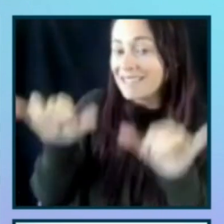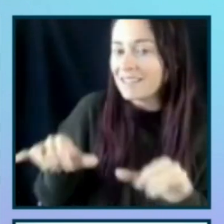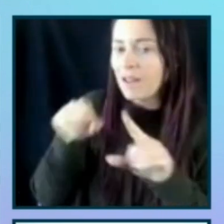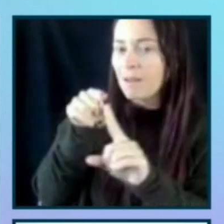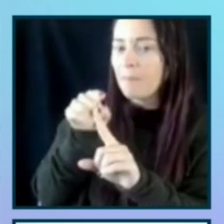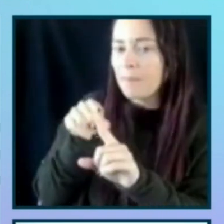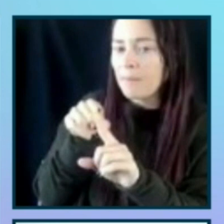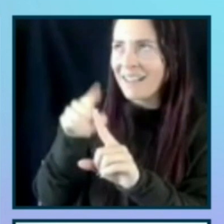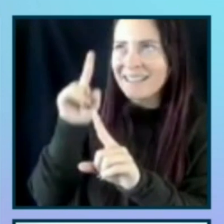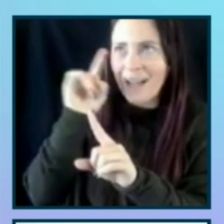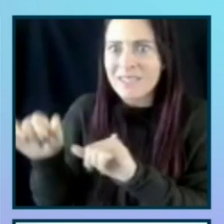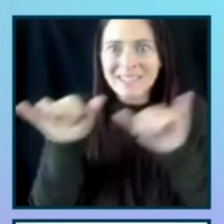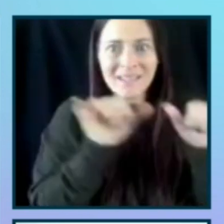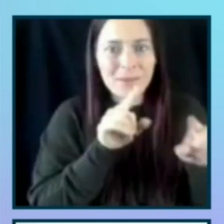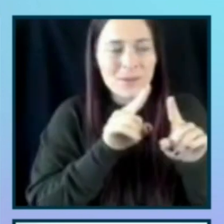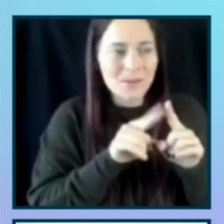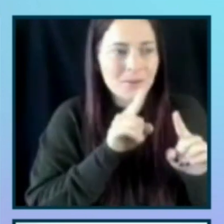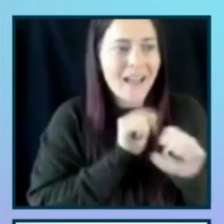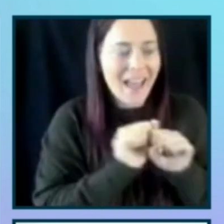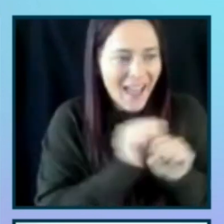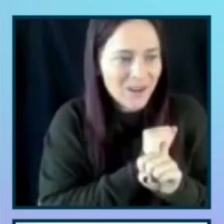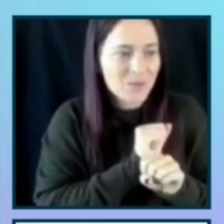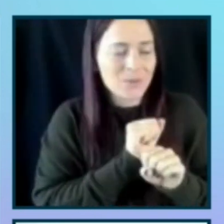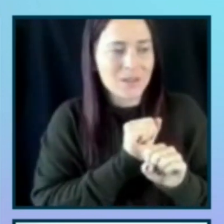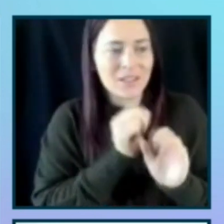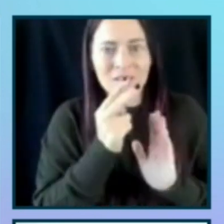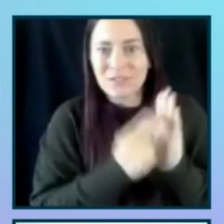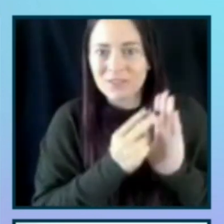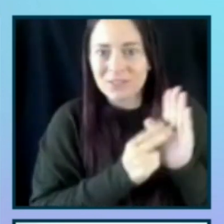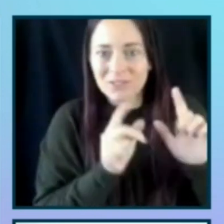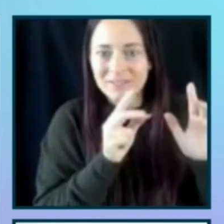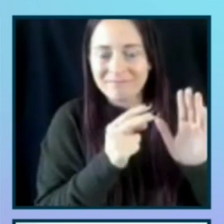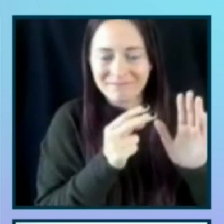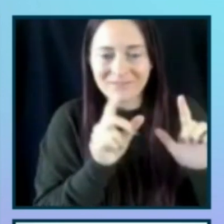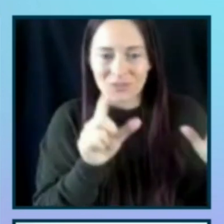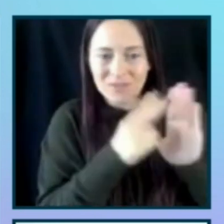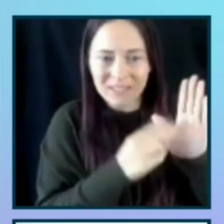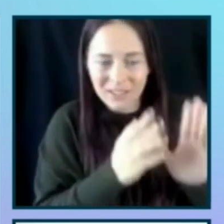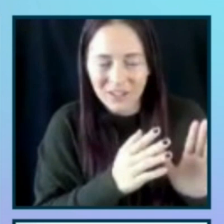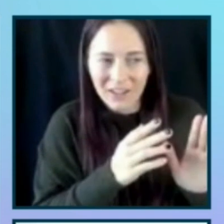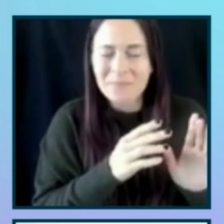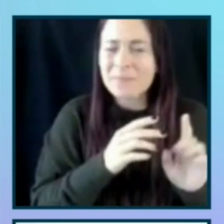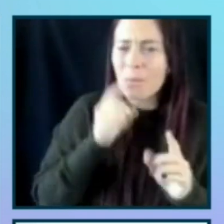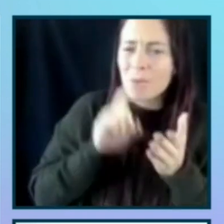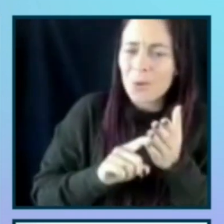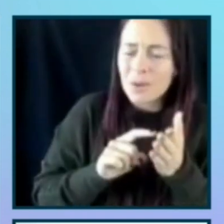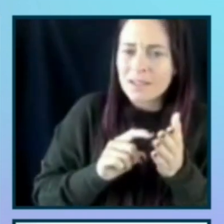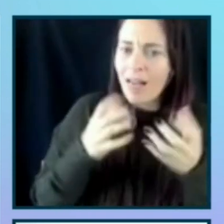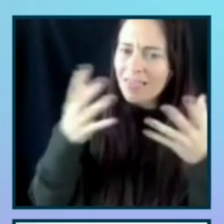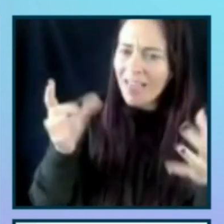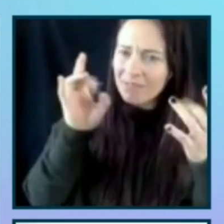screen reader. While we got a lot of great feedback on the actual flows we were testing, we also noticed that we received a lot of